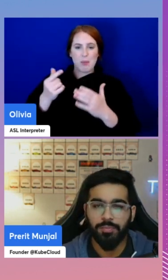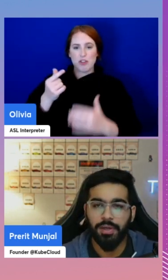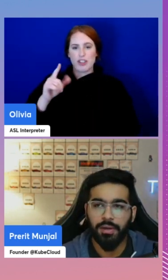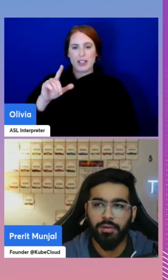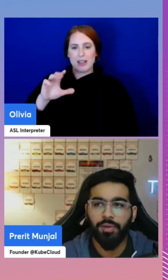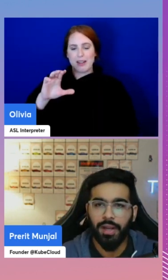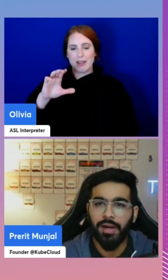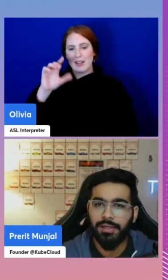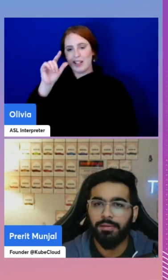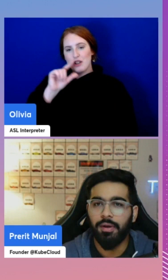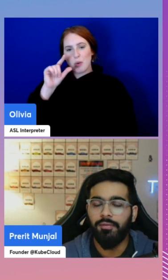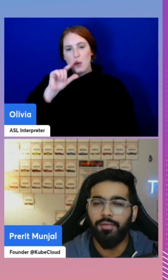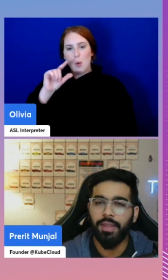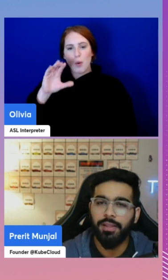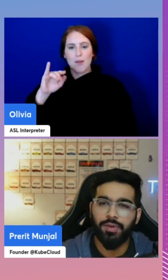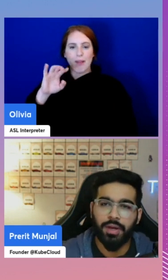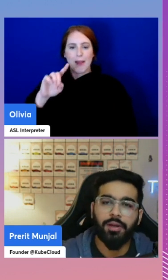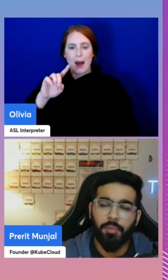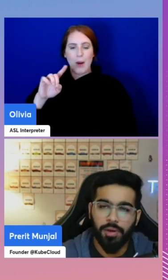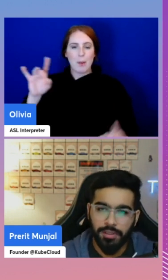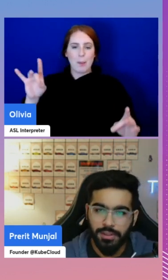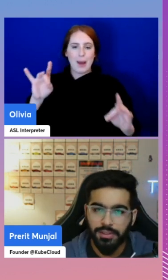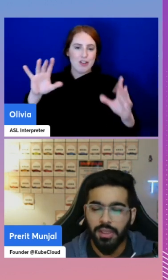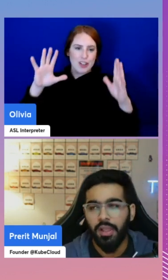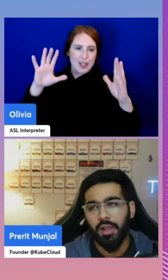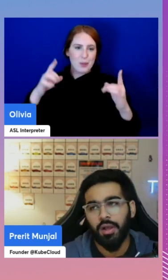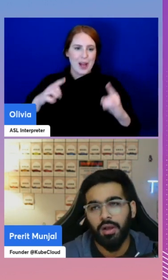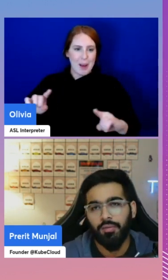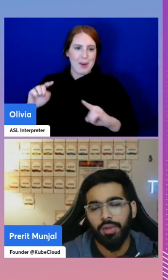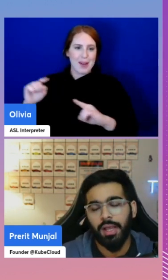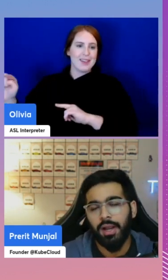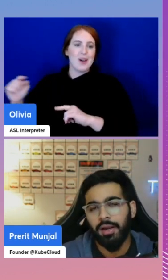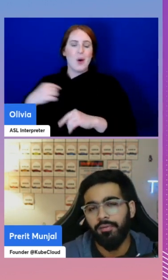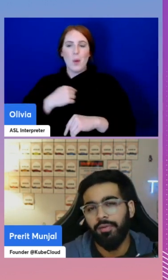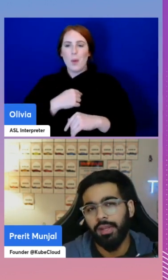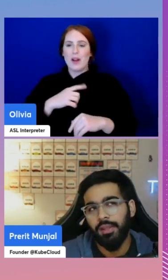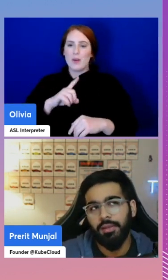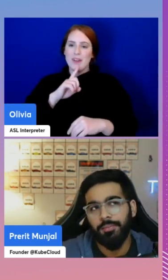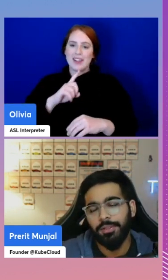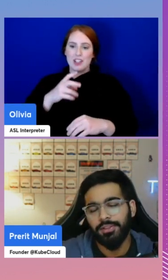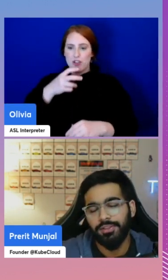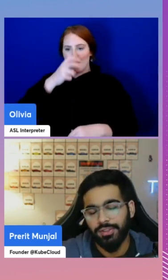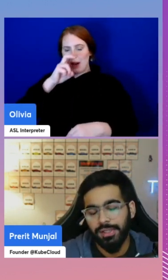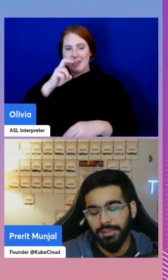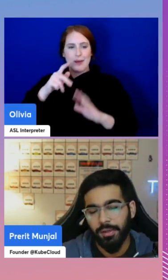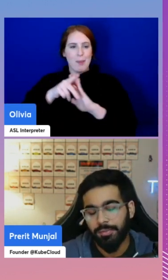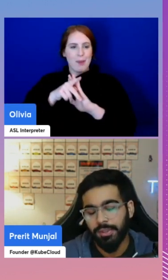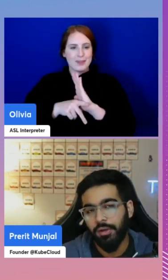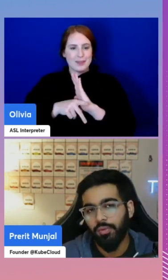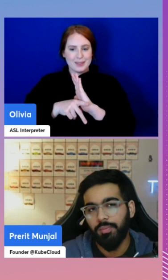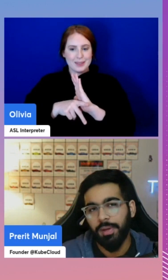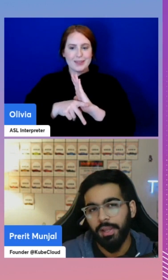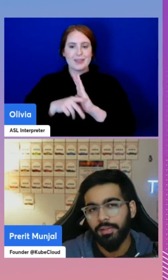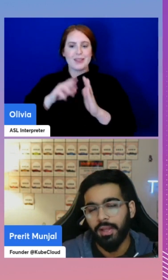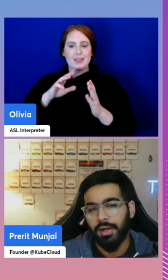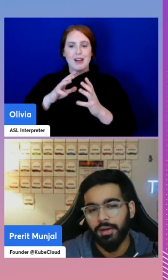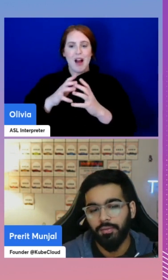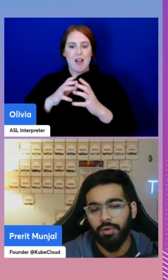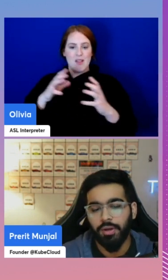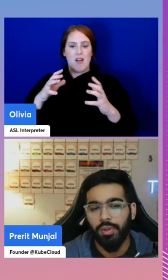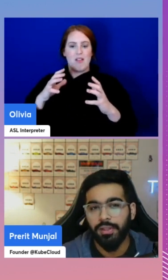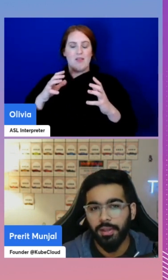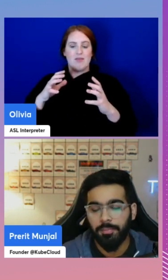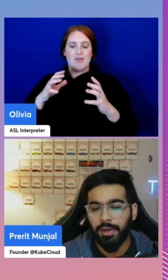can't reveal those, but we had a very strict policies. We had very much shell scripts into play